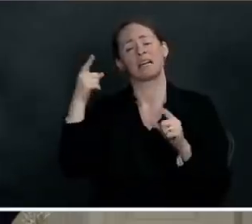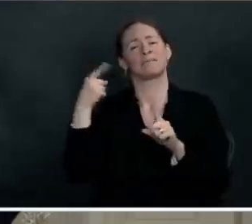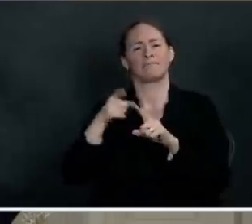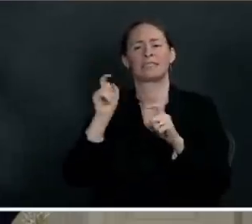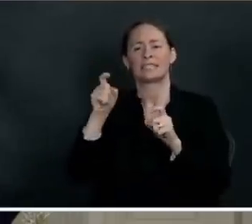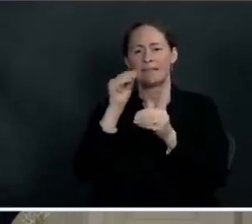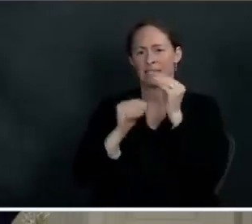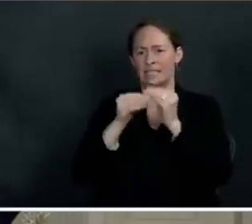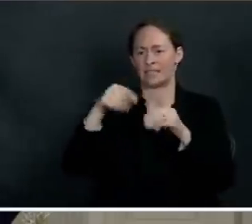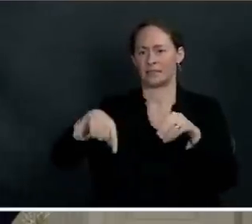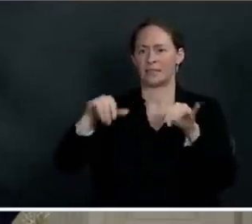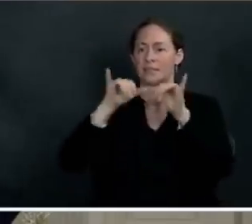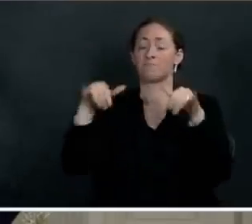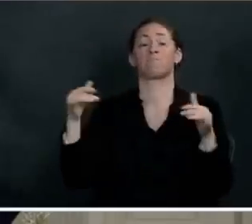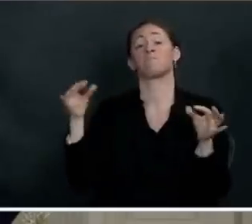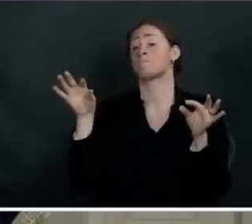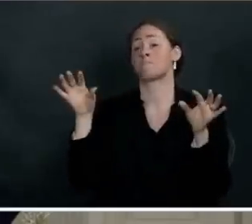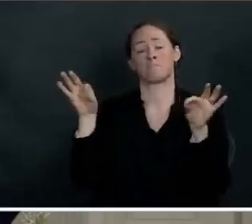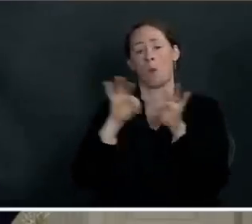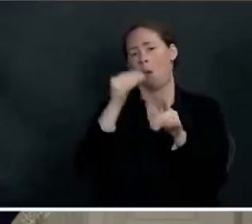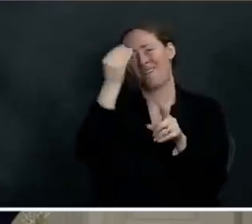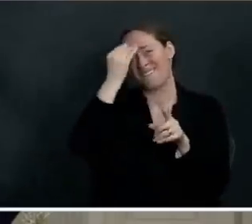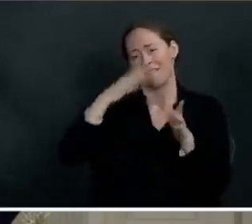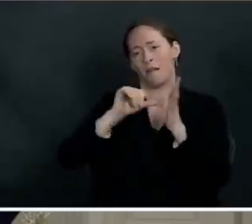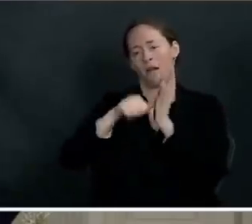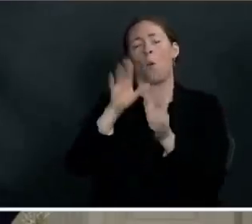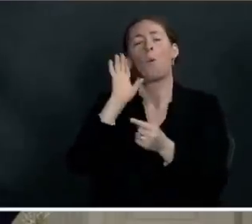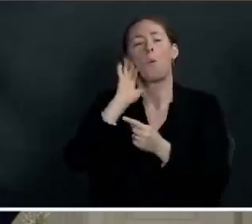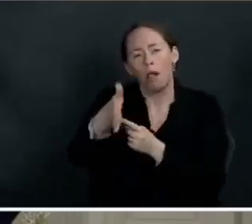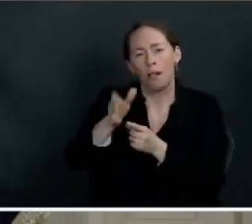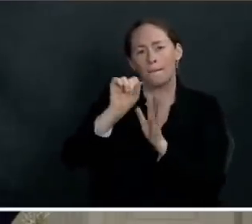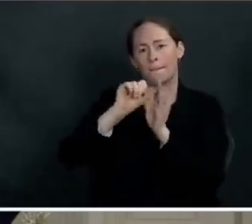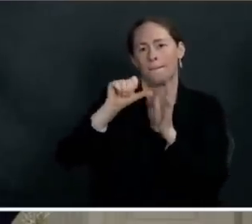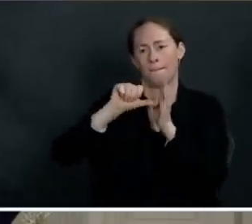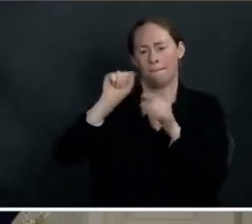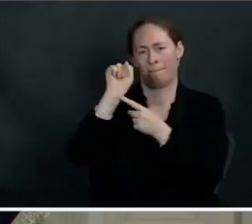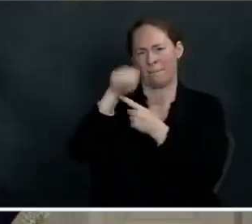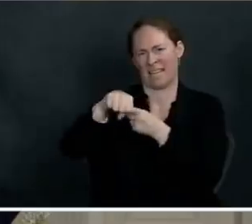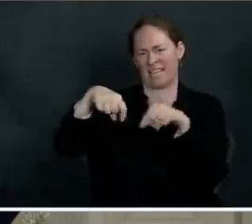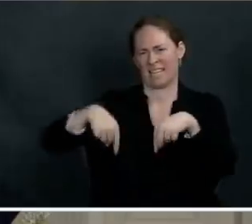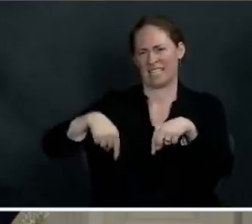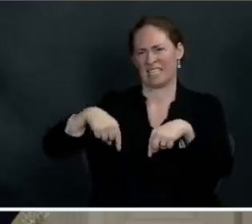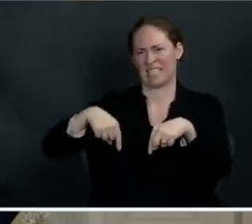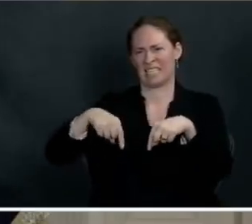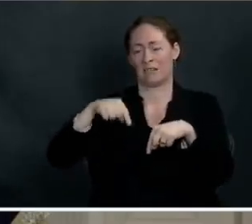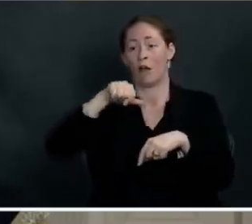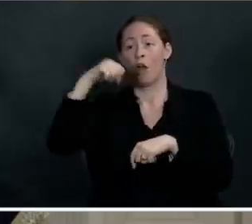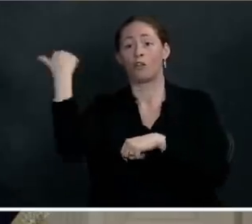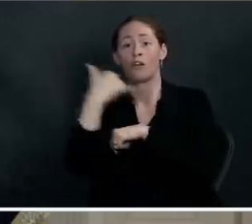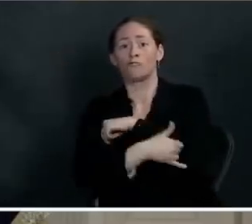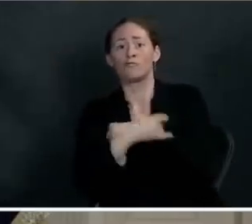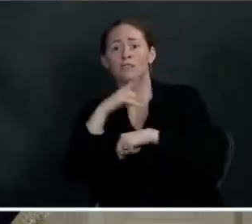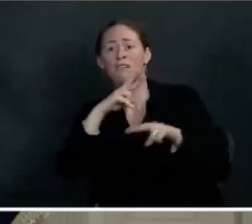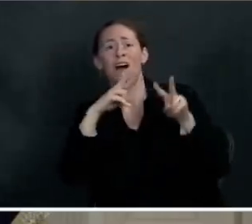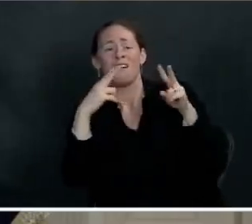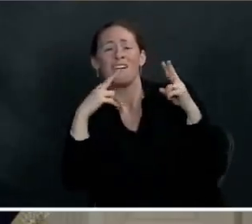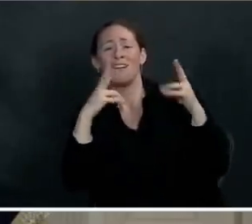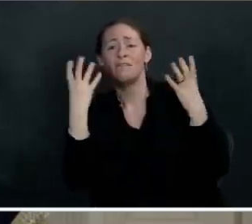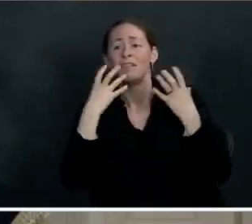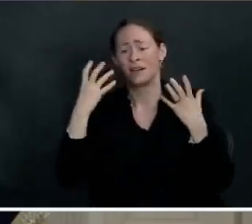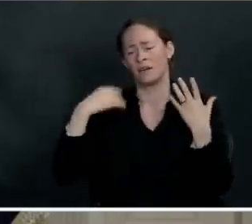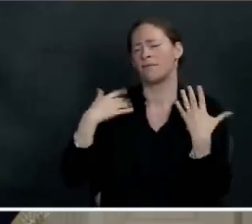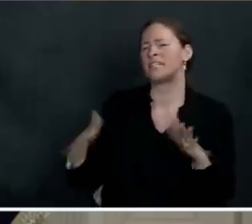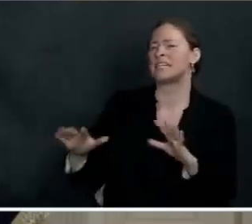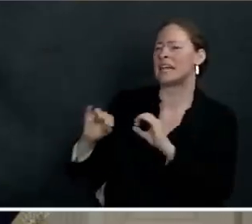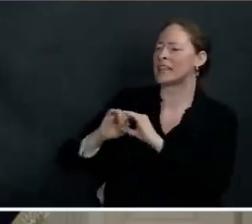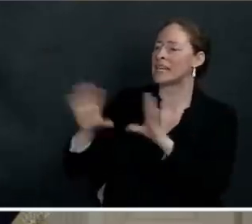We will defeat this pandemic. And to a nation waiting for action, let me be clearest on this point.